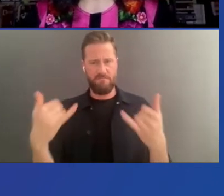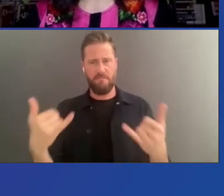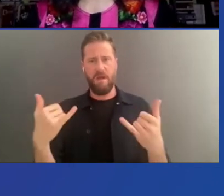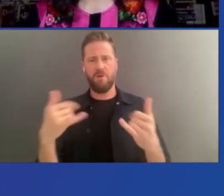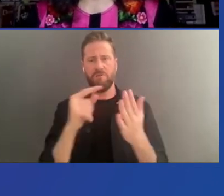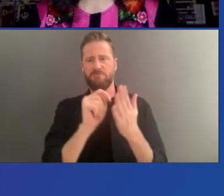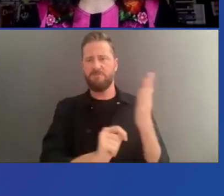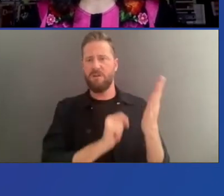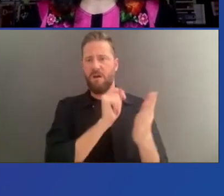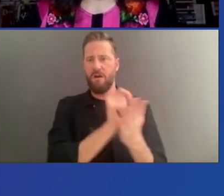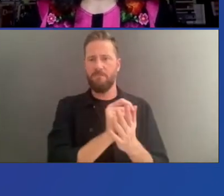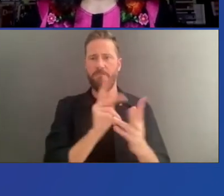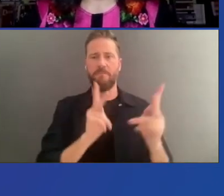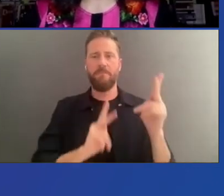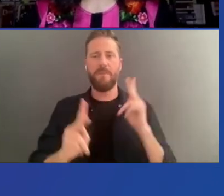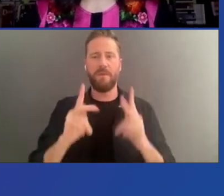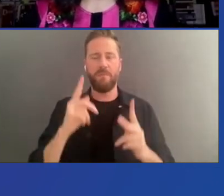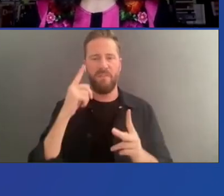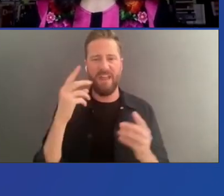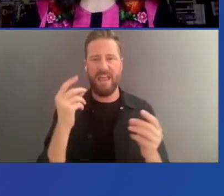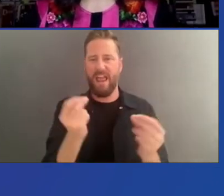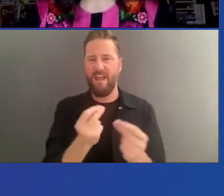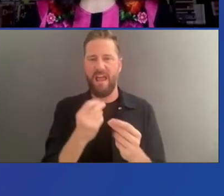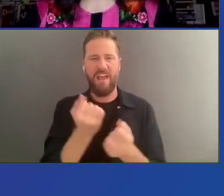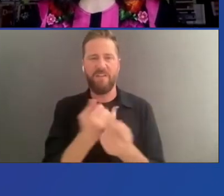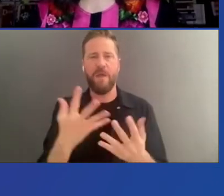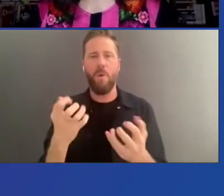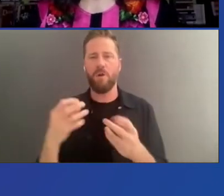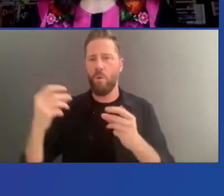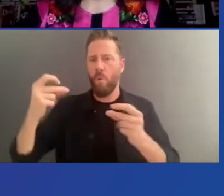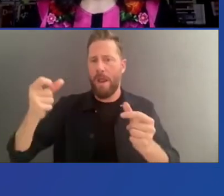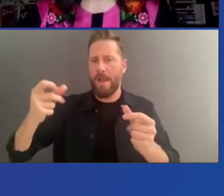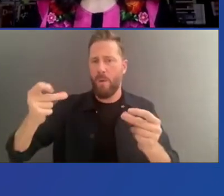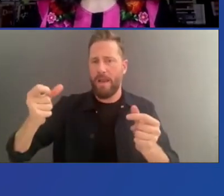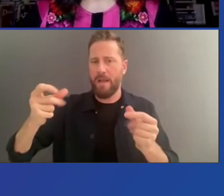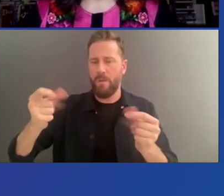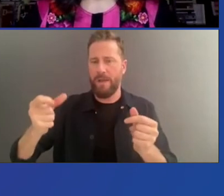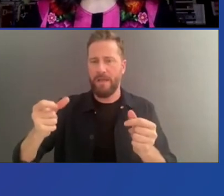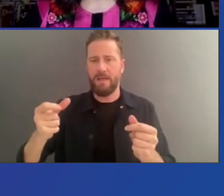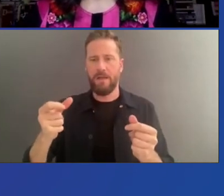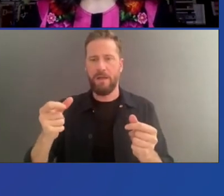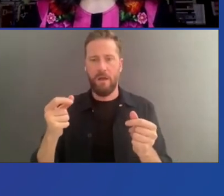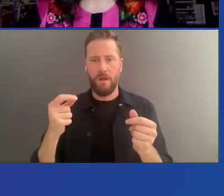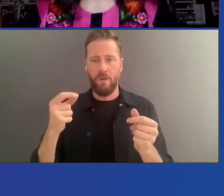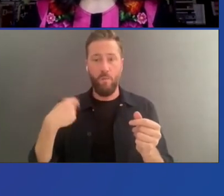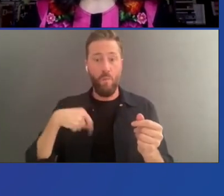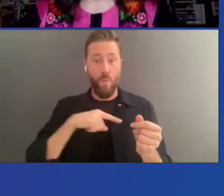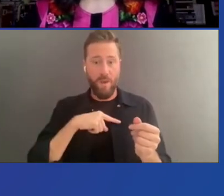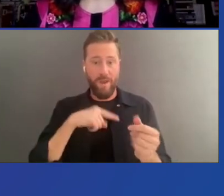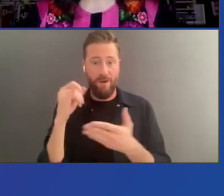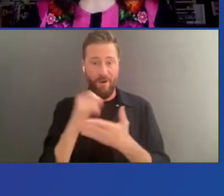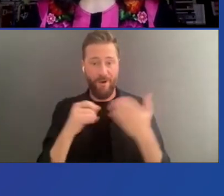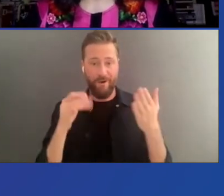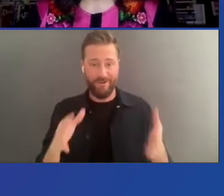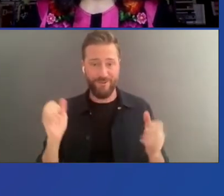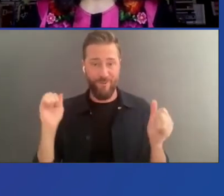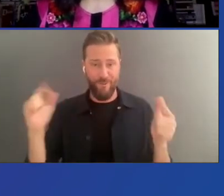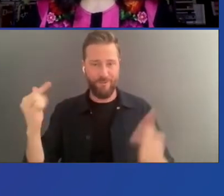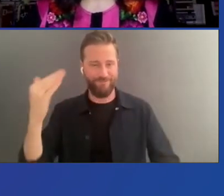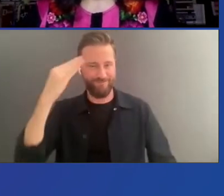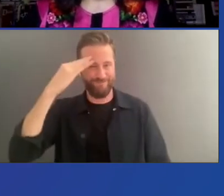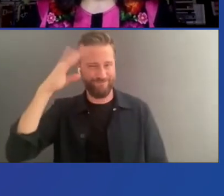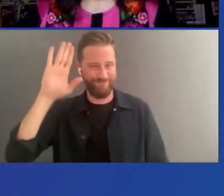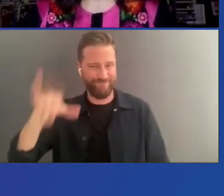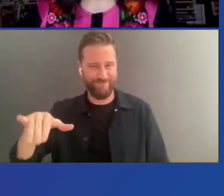people think everything quick. But for us artists, we all know art learning